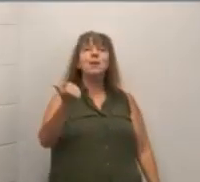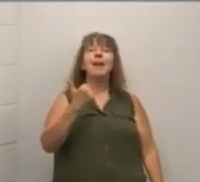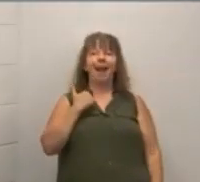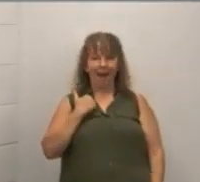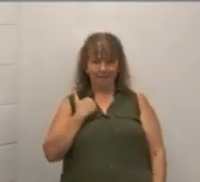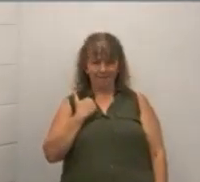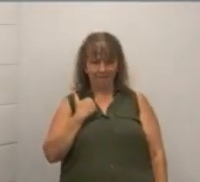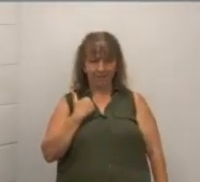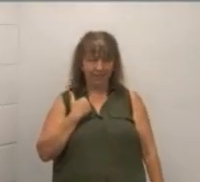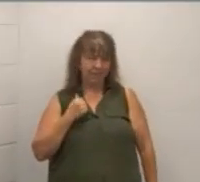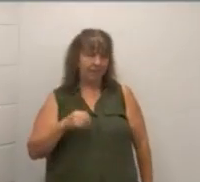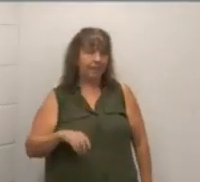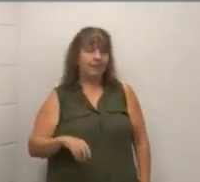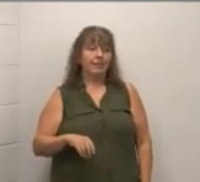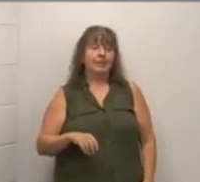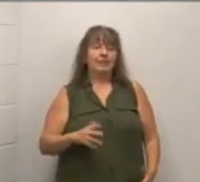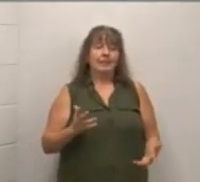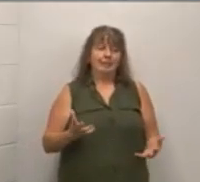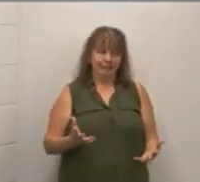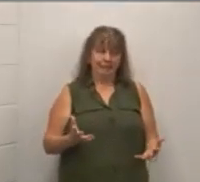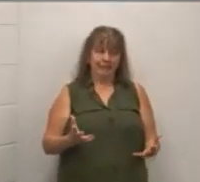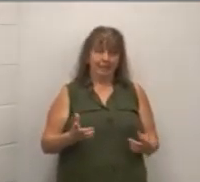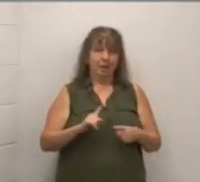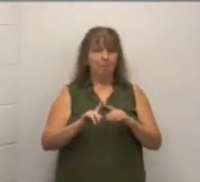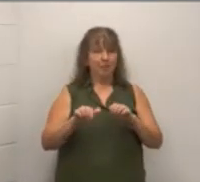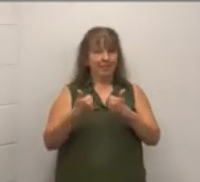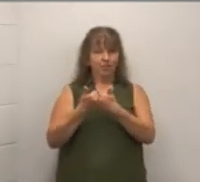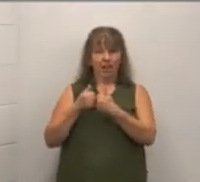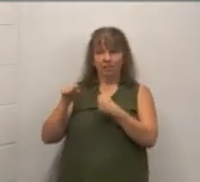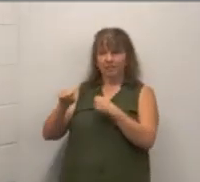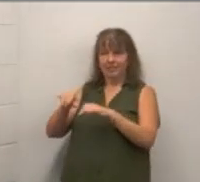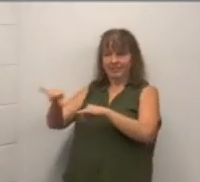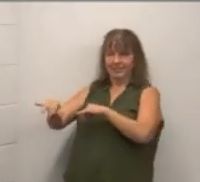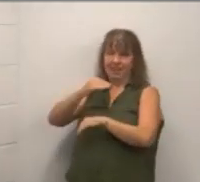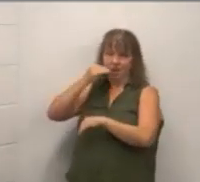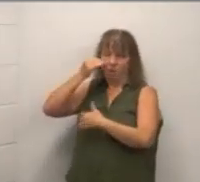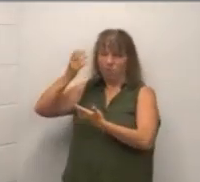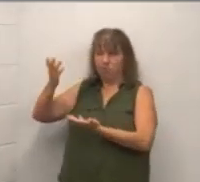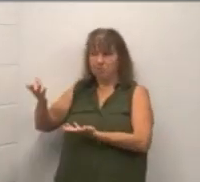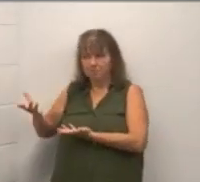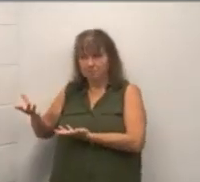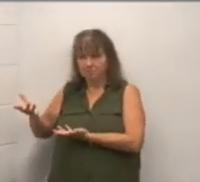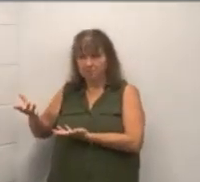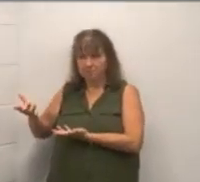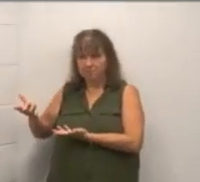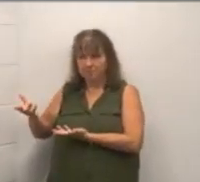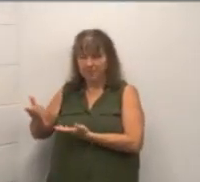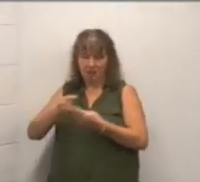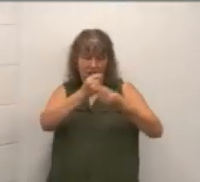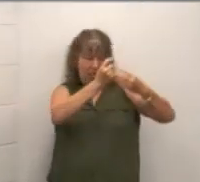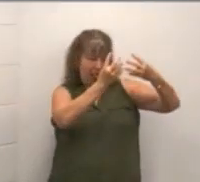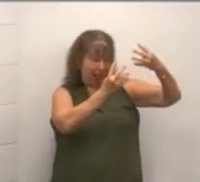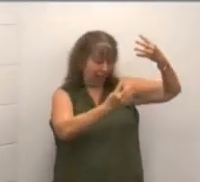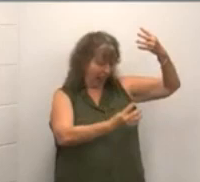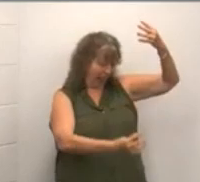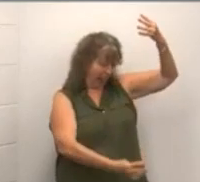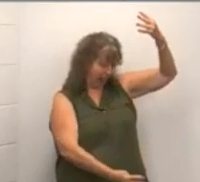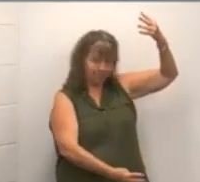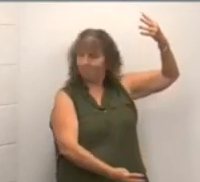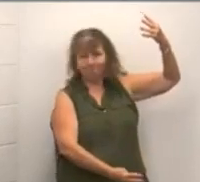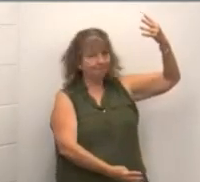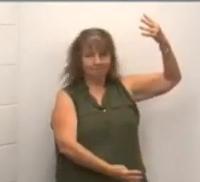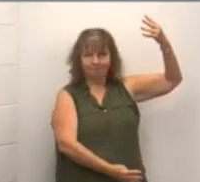for remote learning is that we will not be able to offer that same breadth